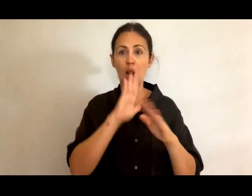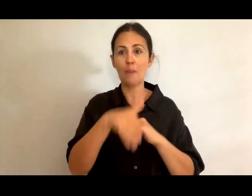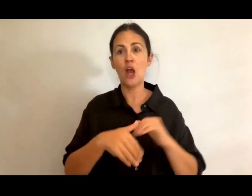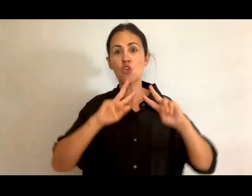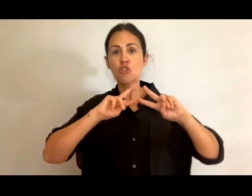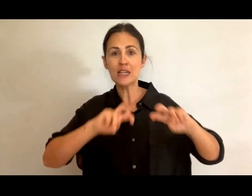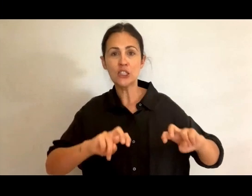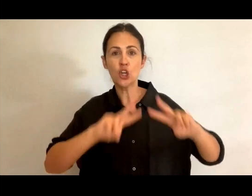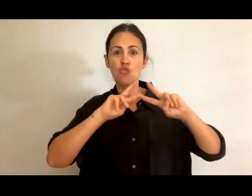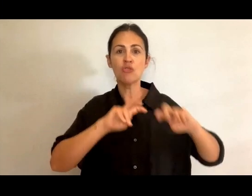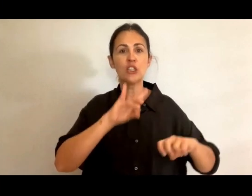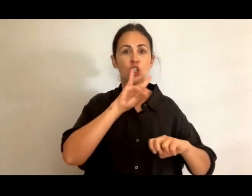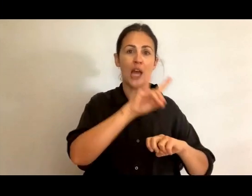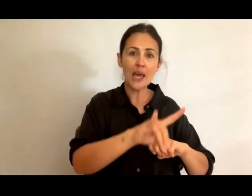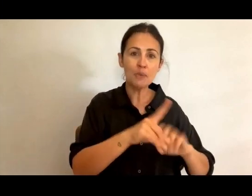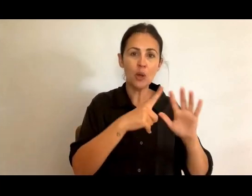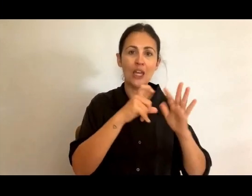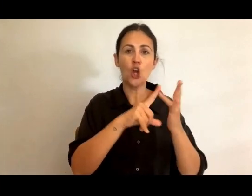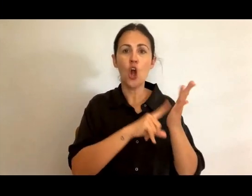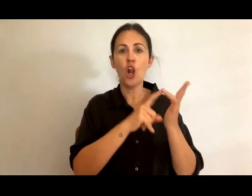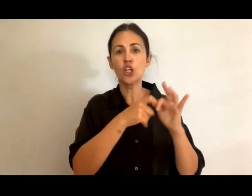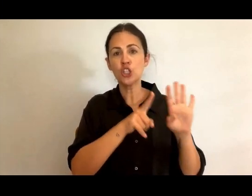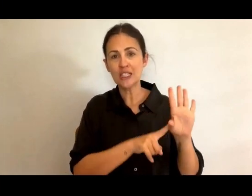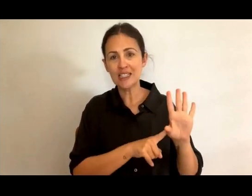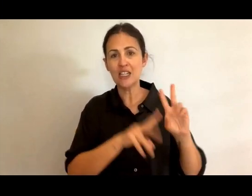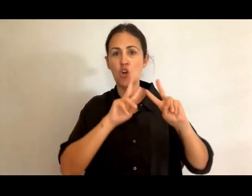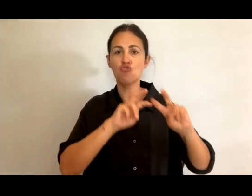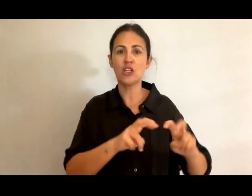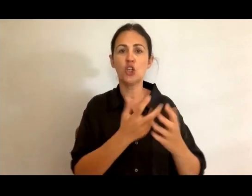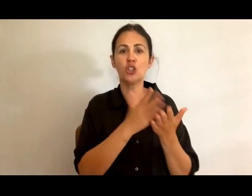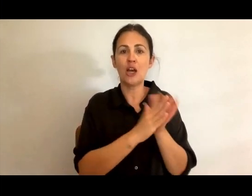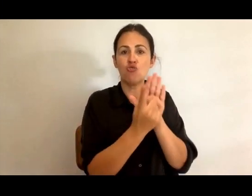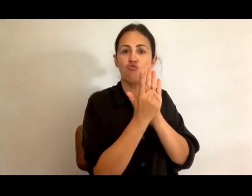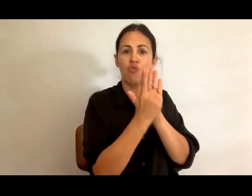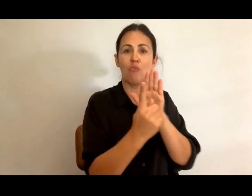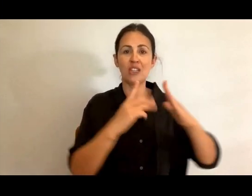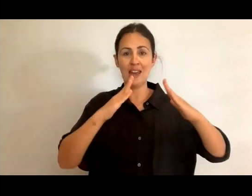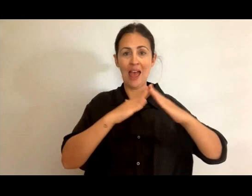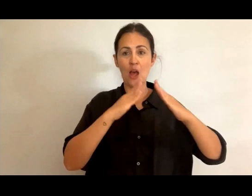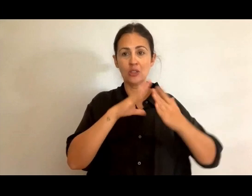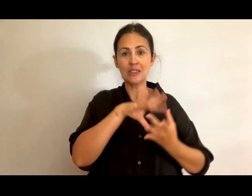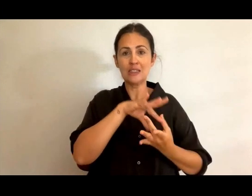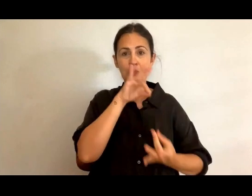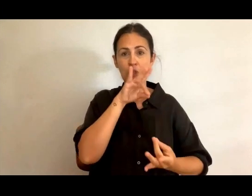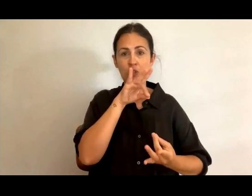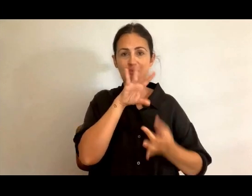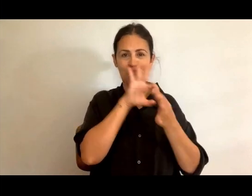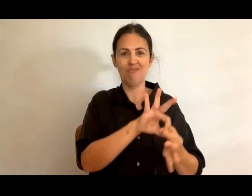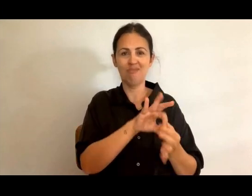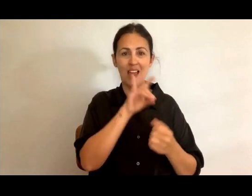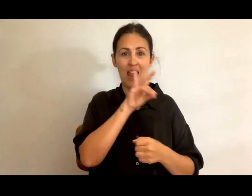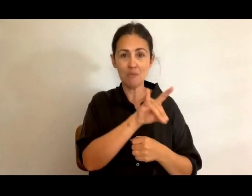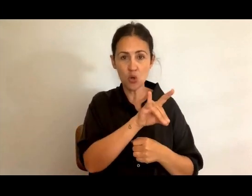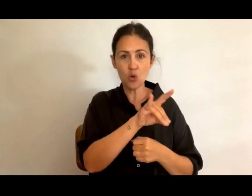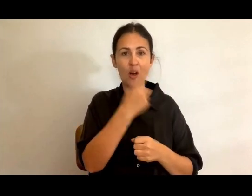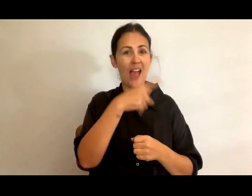ecology, research into how to represent your house spirits in an animal, and it expanded.